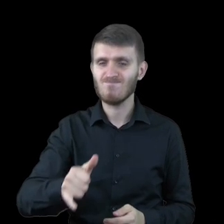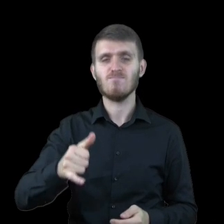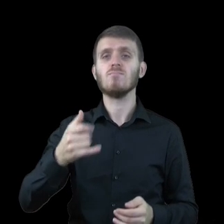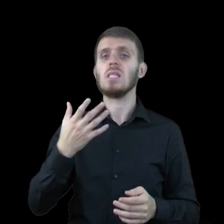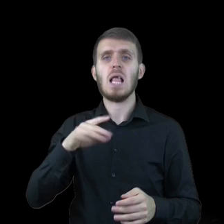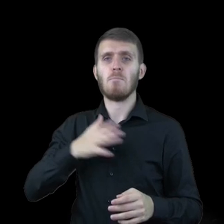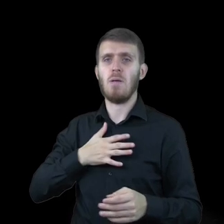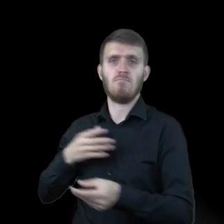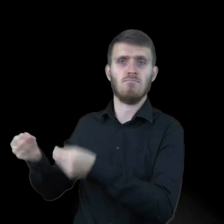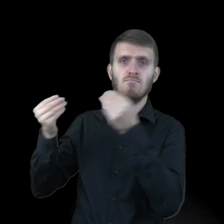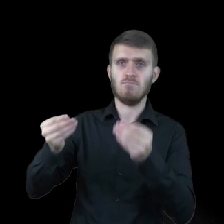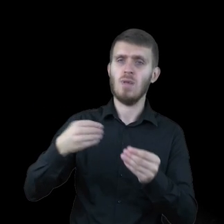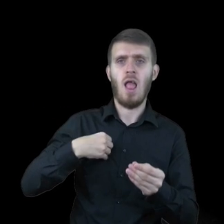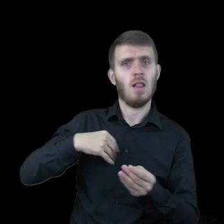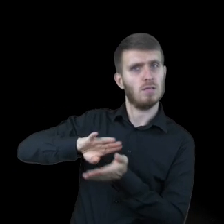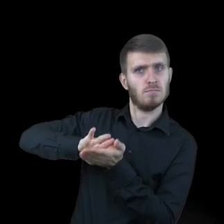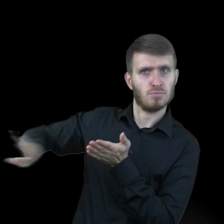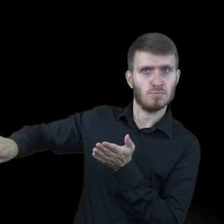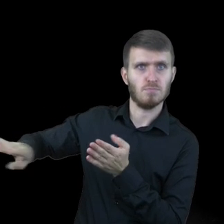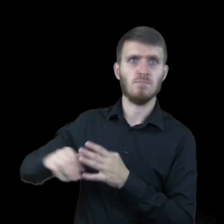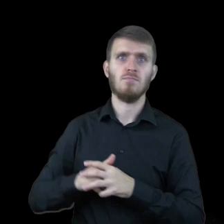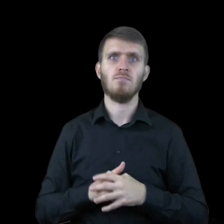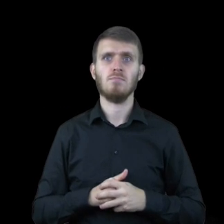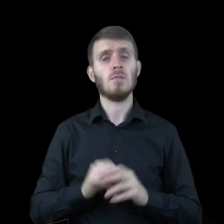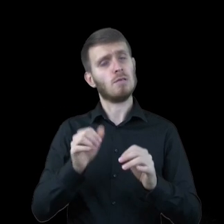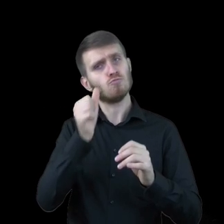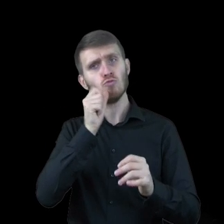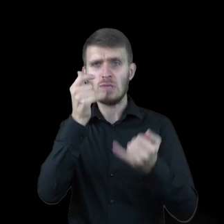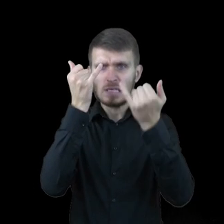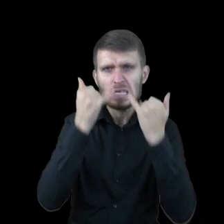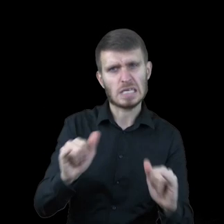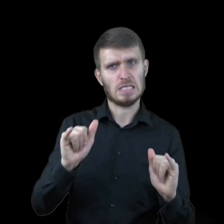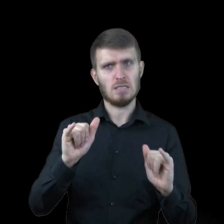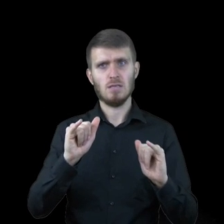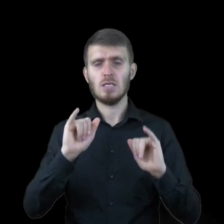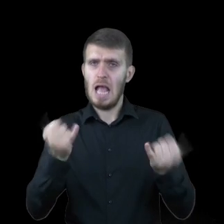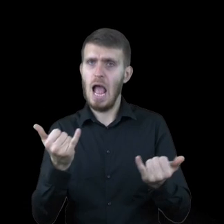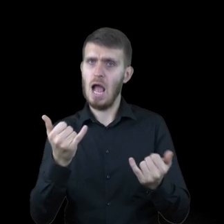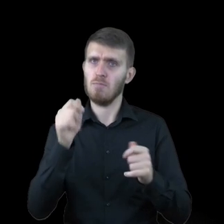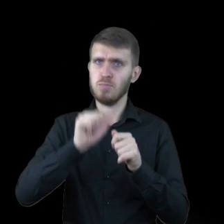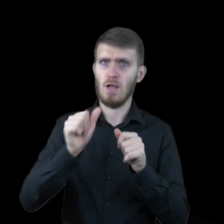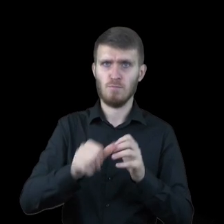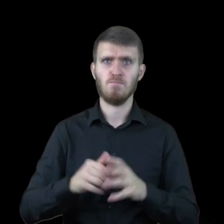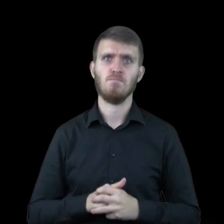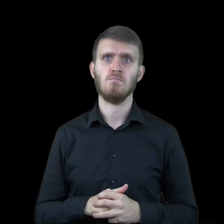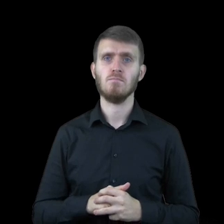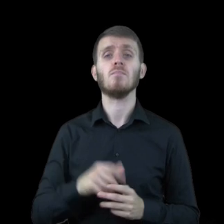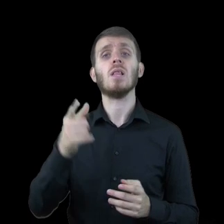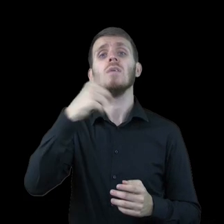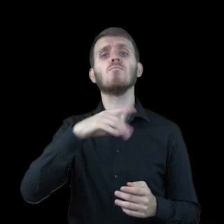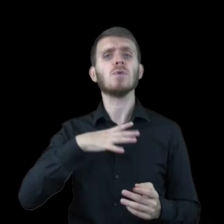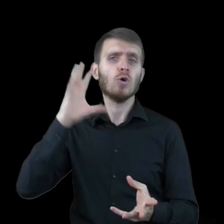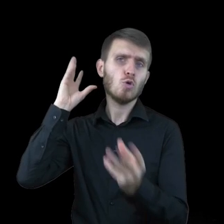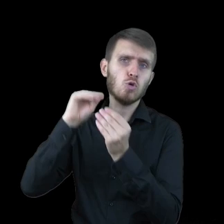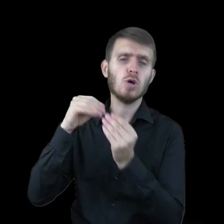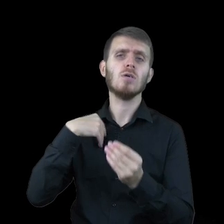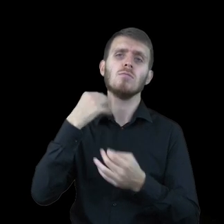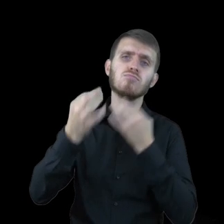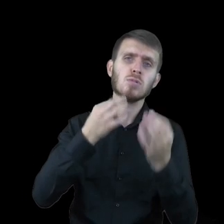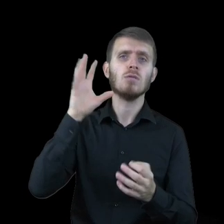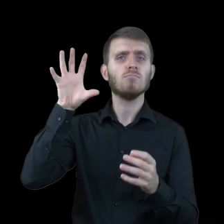can't do that because we don't have a protractor. So let's use some other information, some other stuff we know about angles to see if we can solve this.